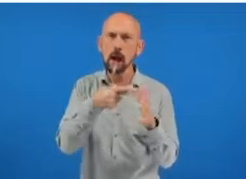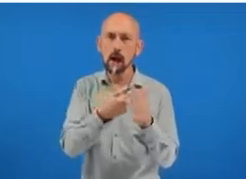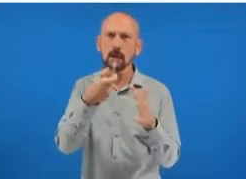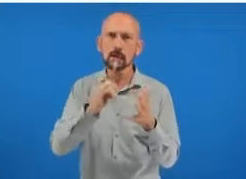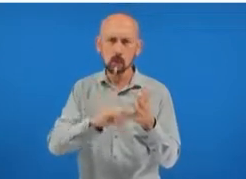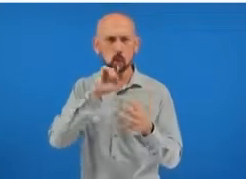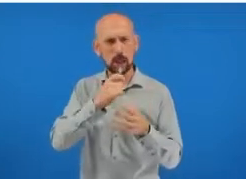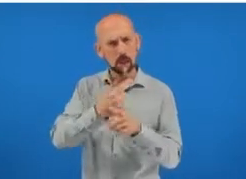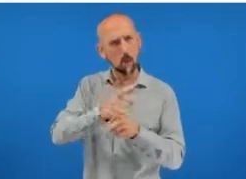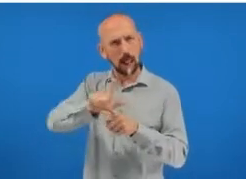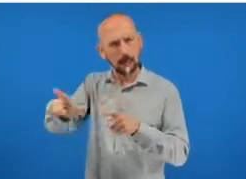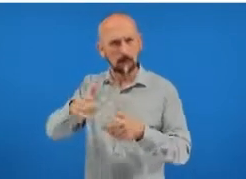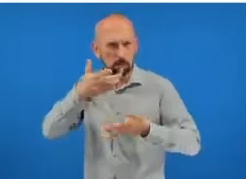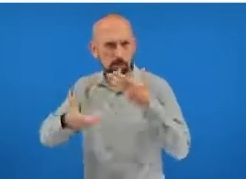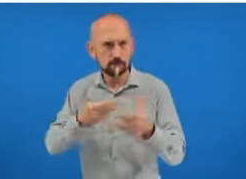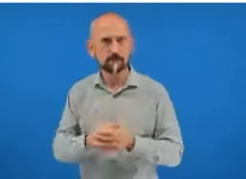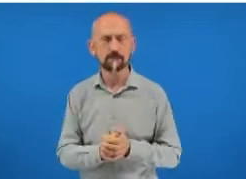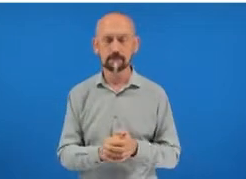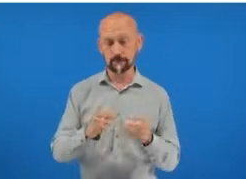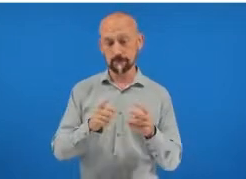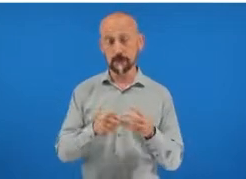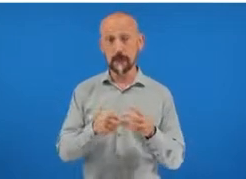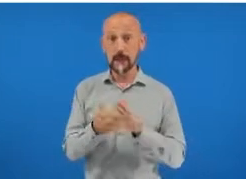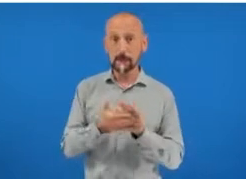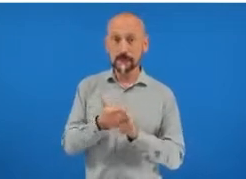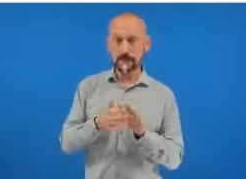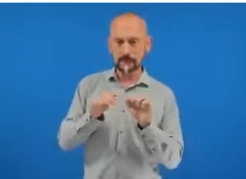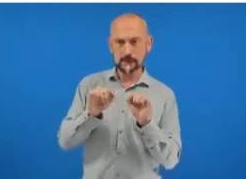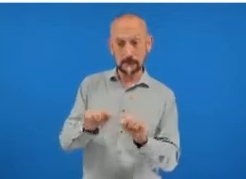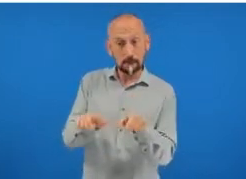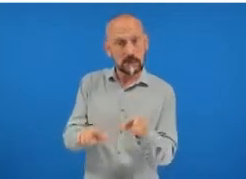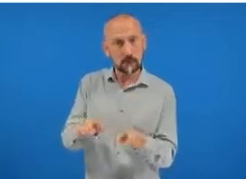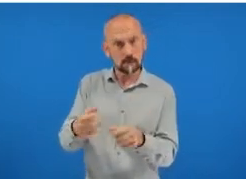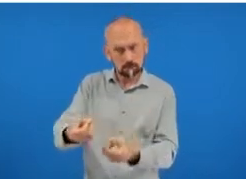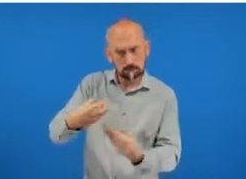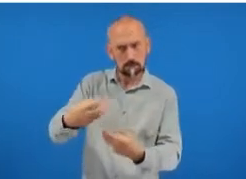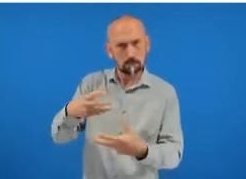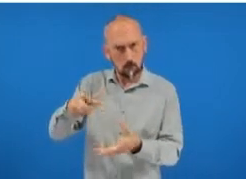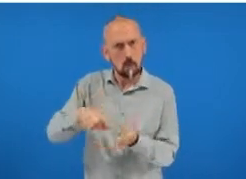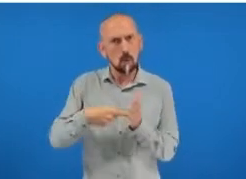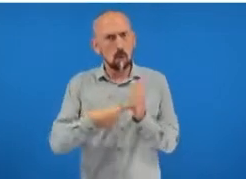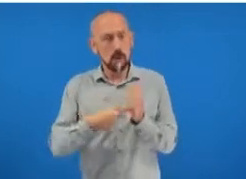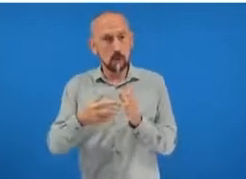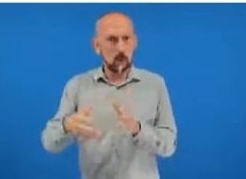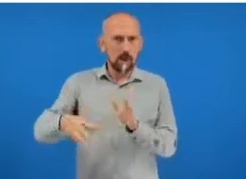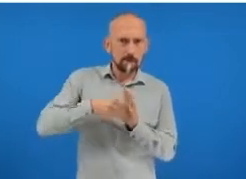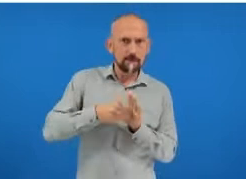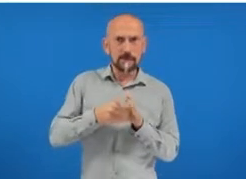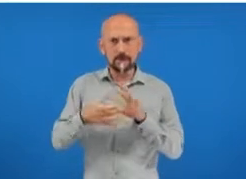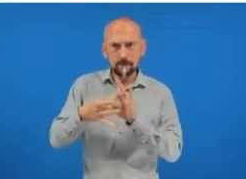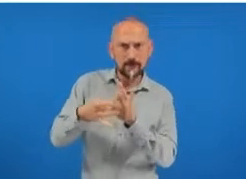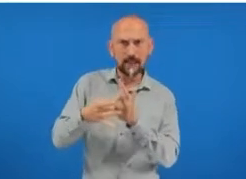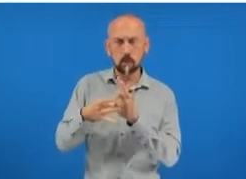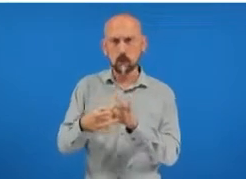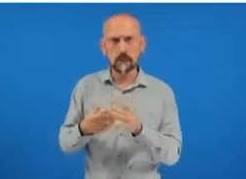facilitates the therapeutic relationship, and Paul Edwards is going to talk about that. And lastly, it helps